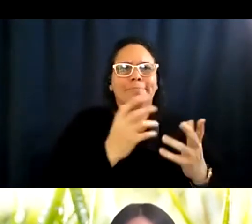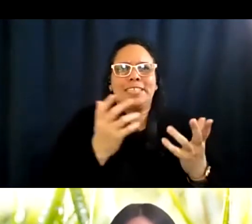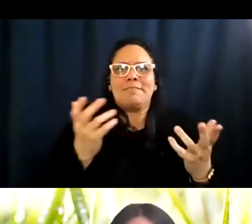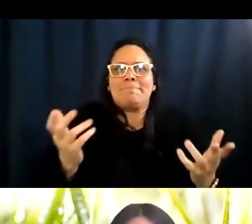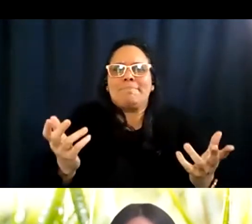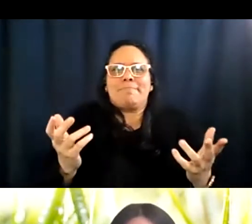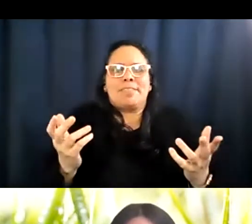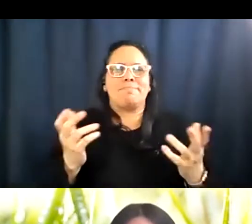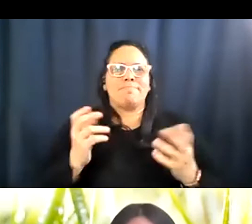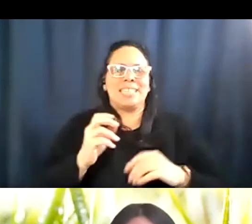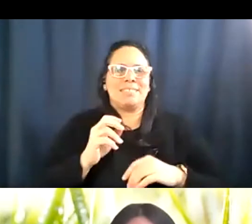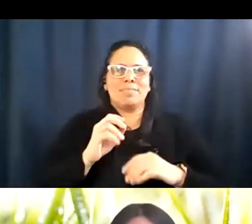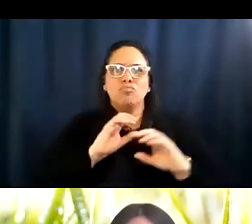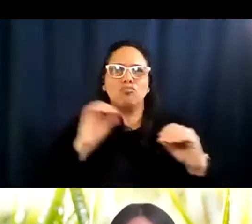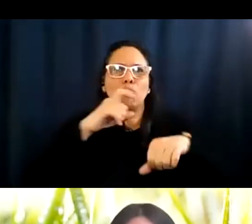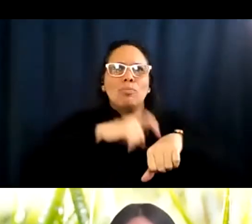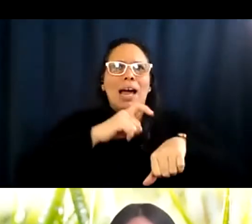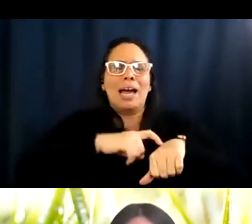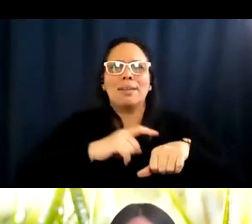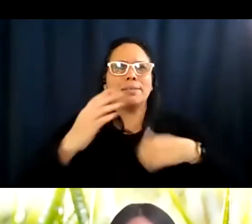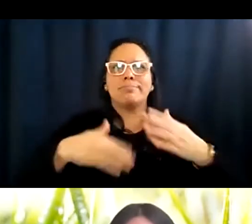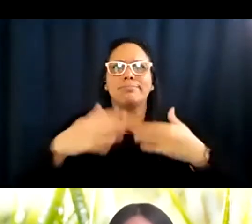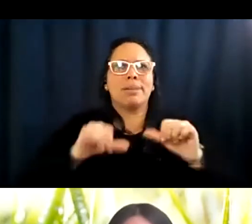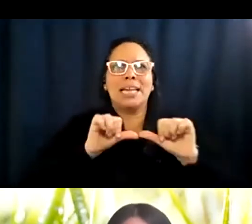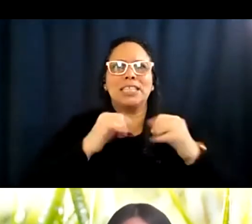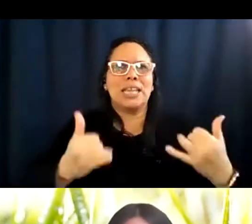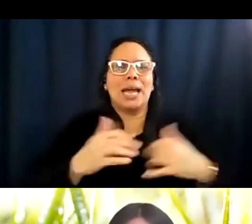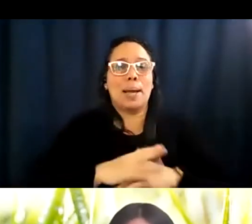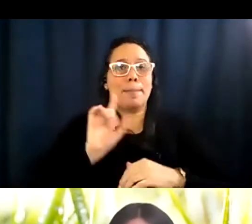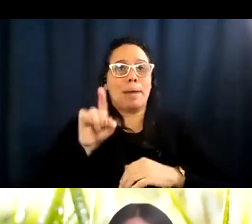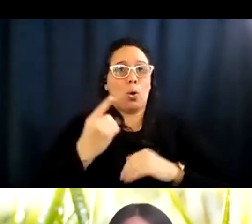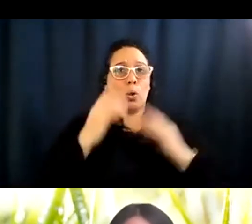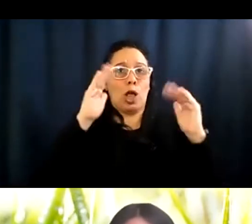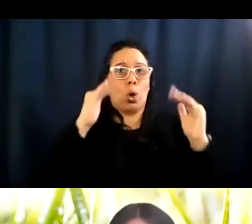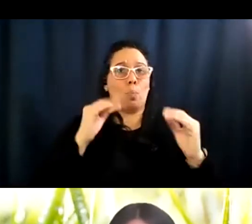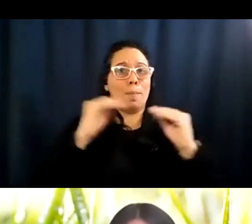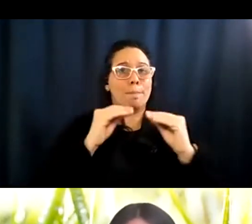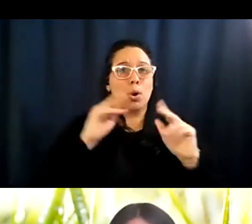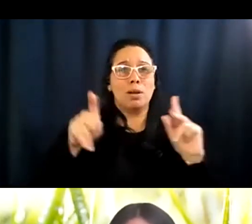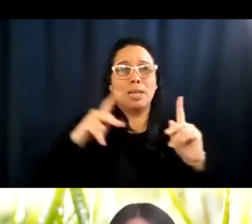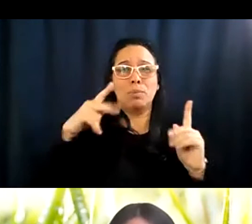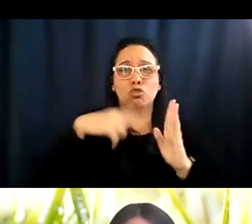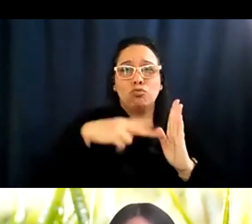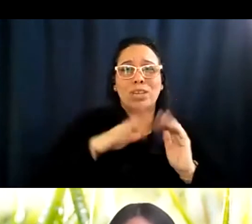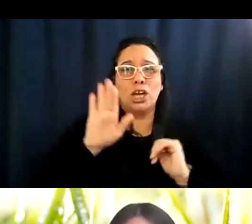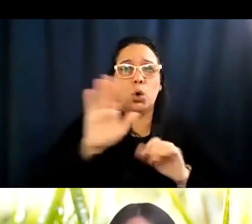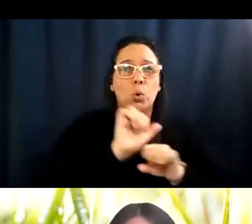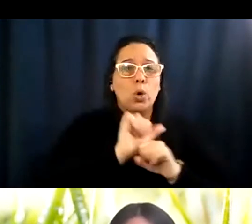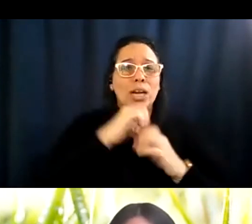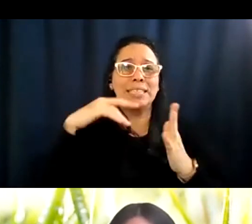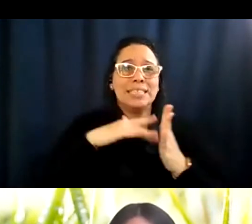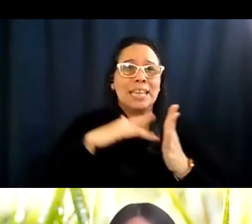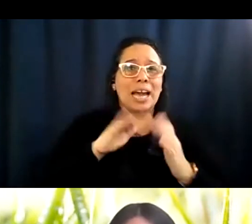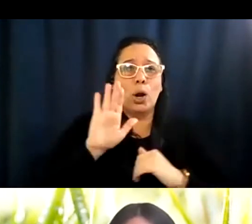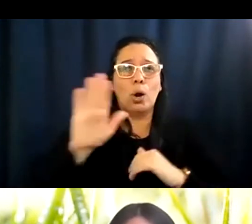My only hope is that more people read her work, study her life, and dare to be as brave as